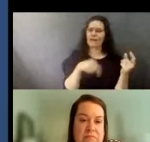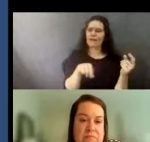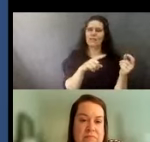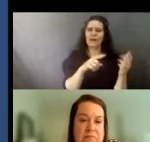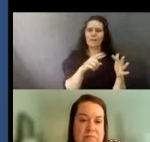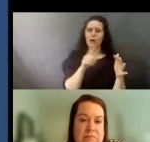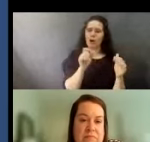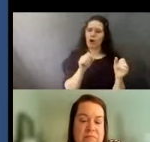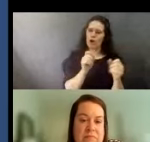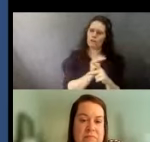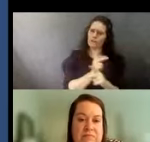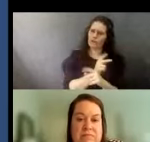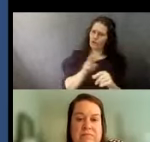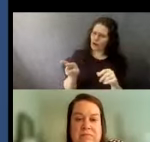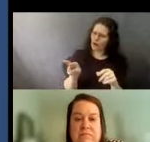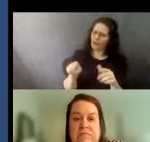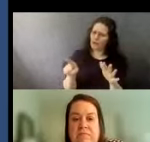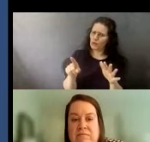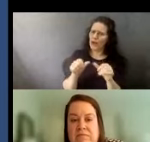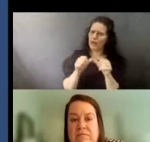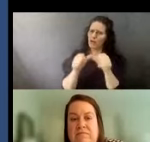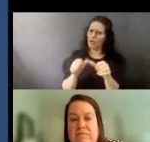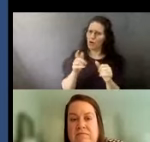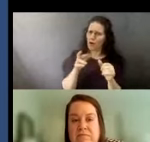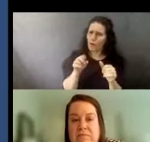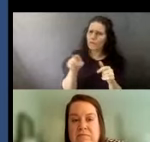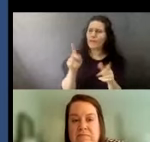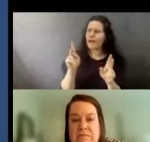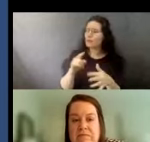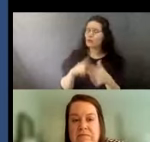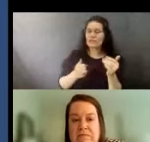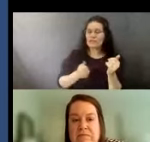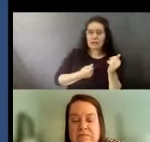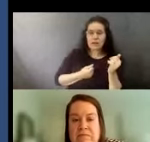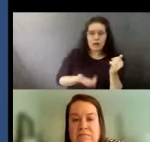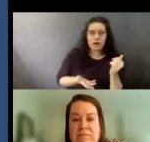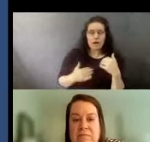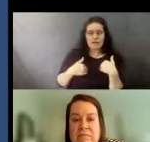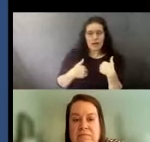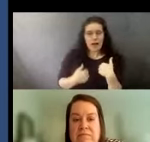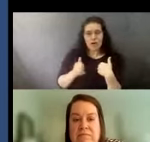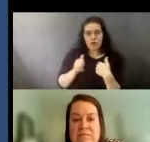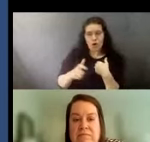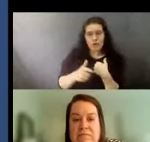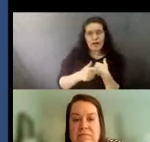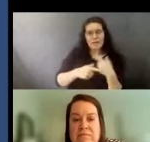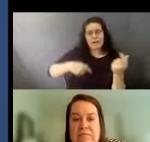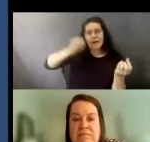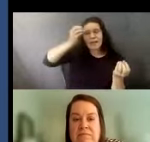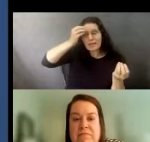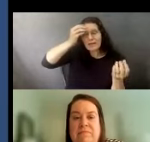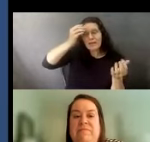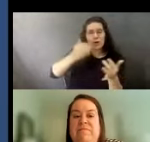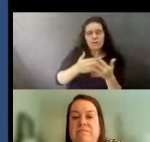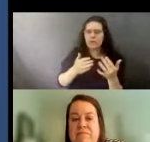figure out that someone has long COVID. They are so fatigued, they can barely work, they can't think anymore. And this next question is, well, when did this start?